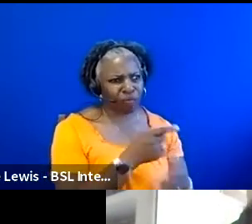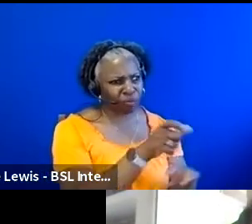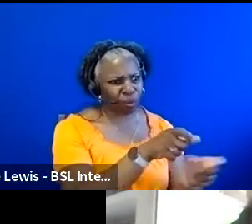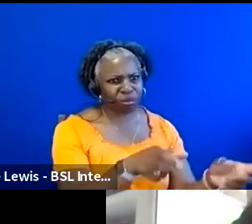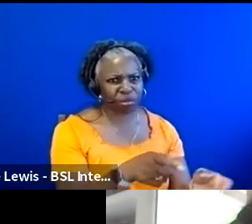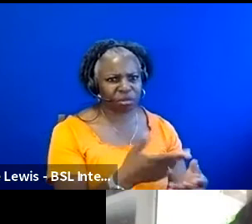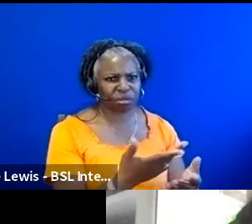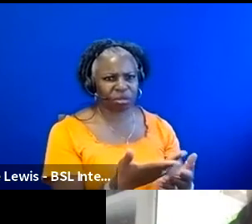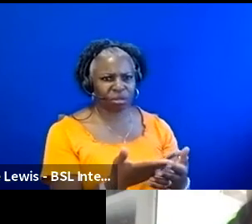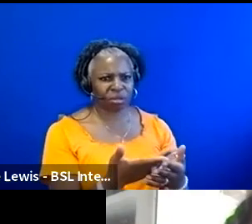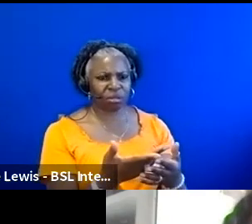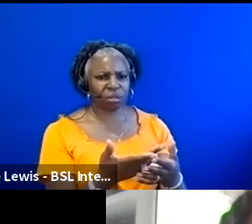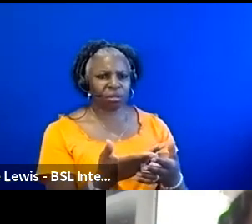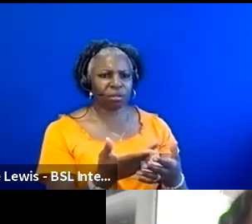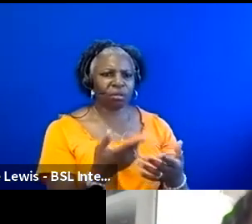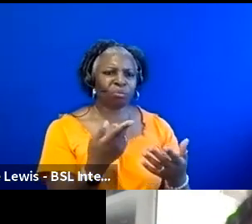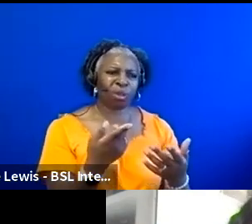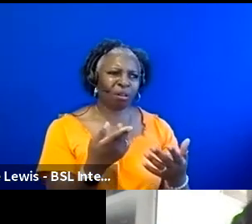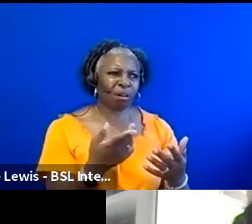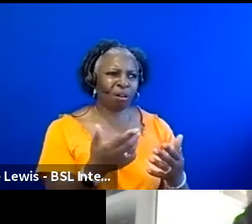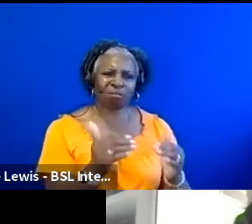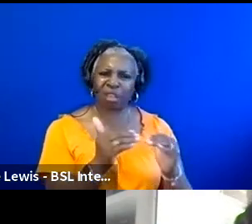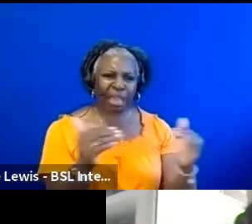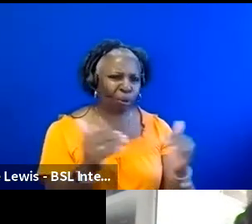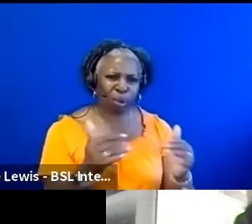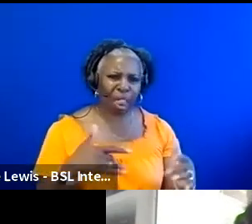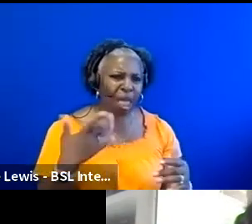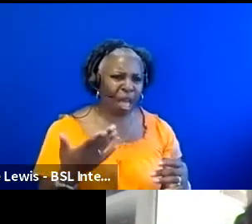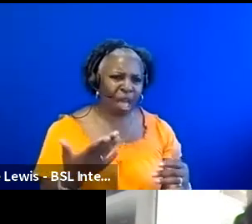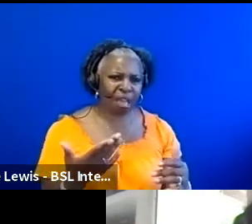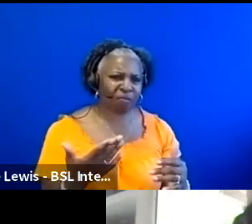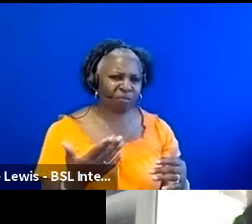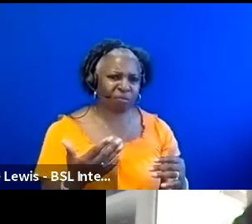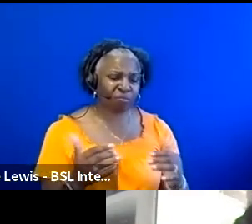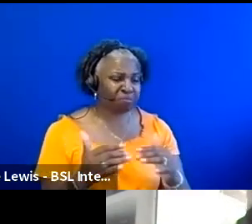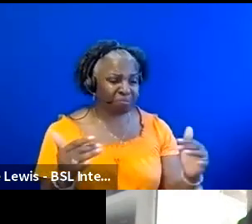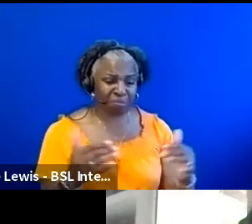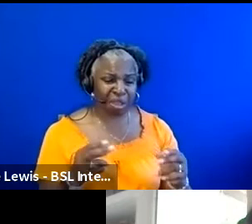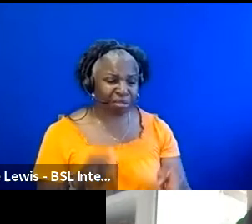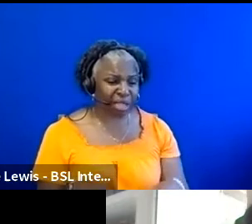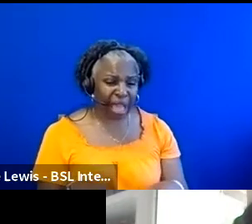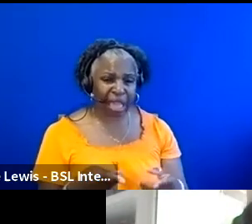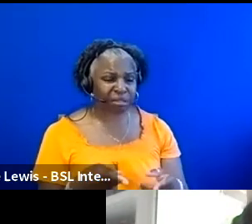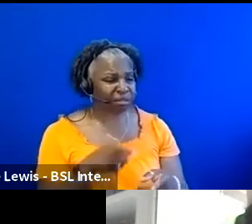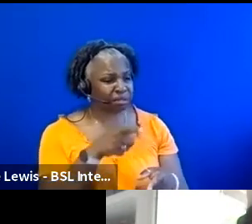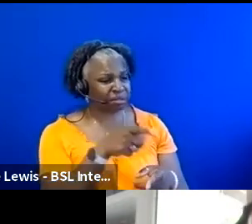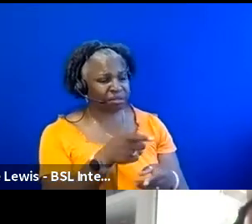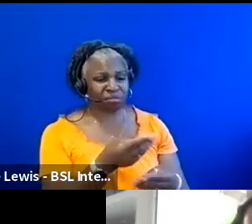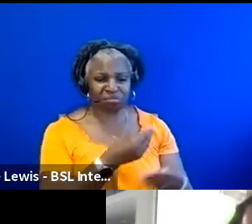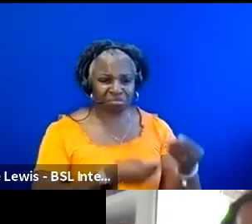just unequal when we're alive, we're also unequal when we're dead. And I thought that story illustrated that very well, because it